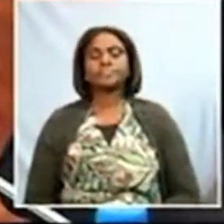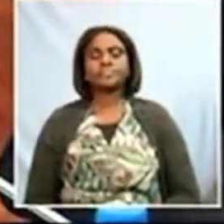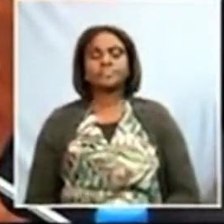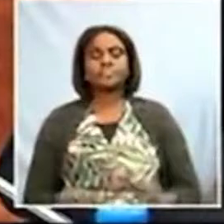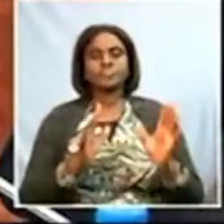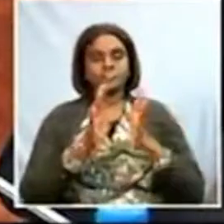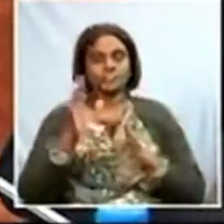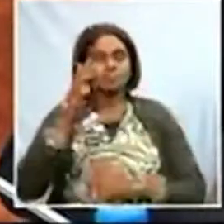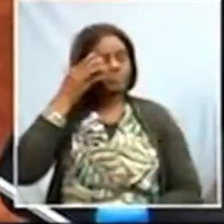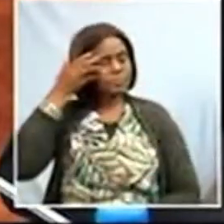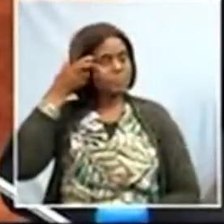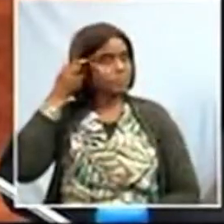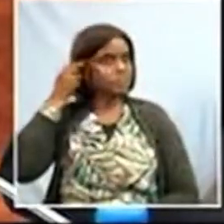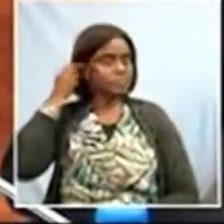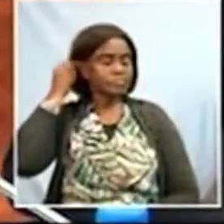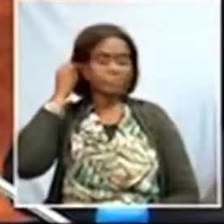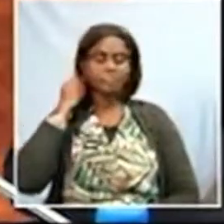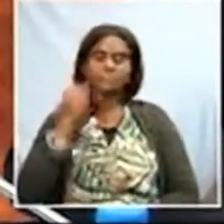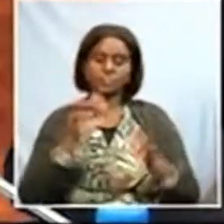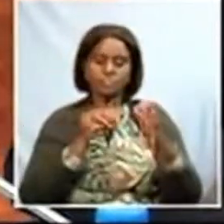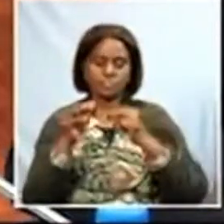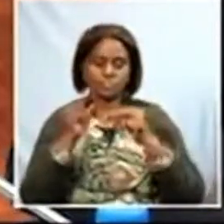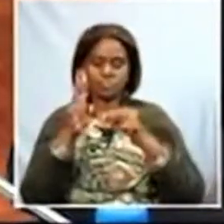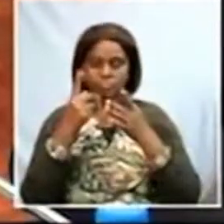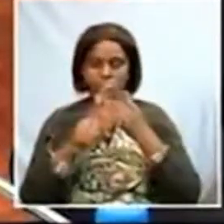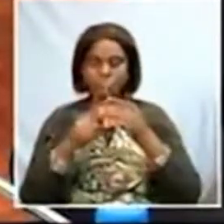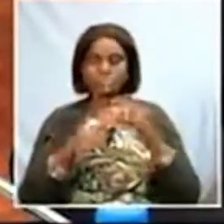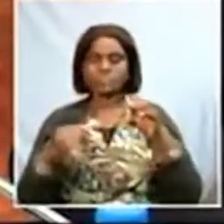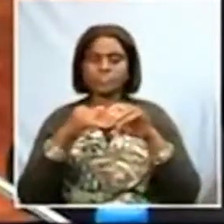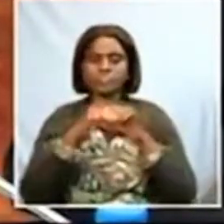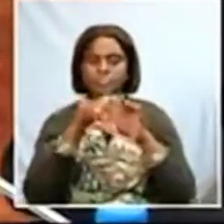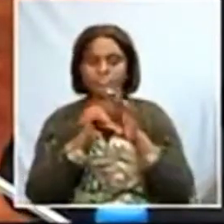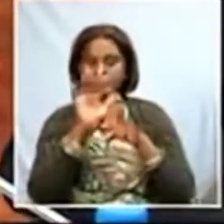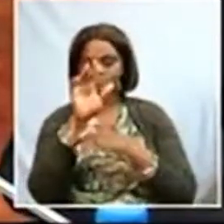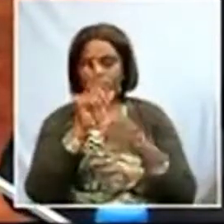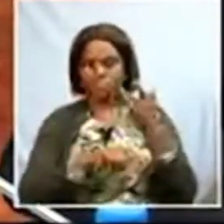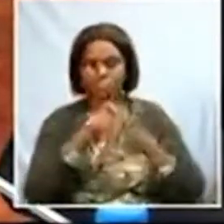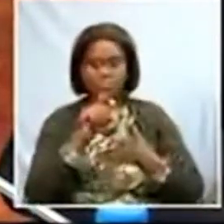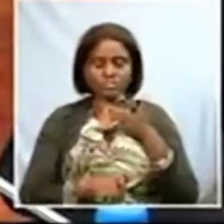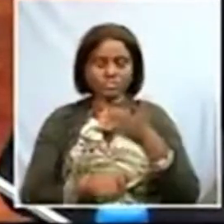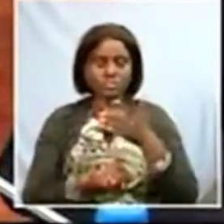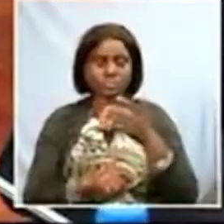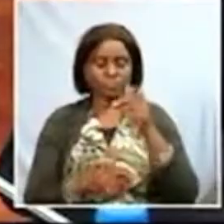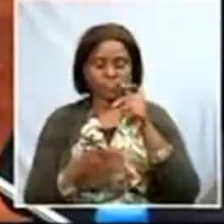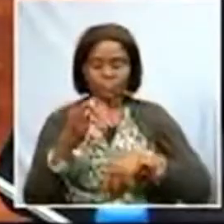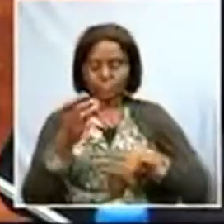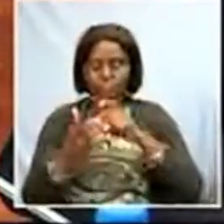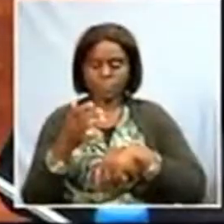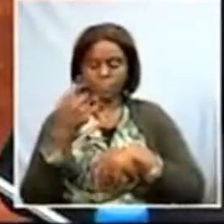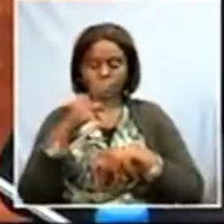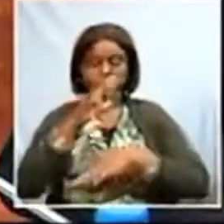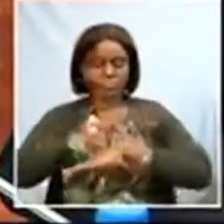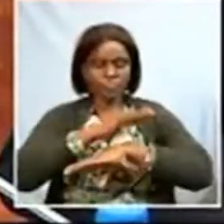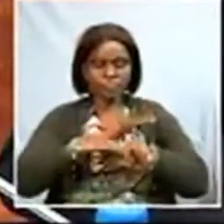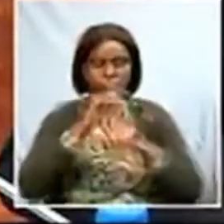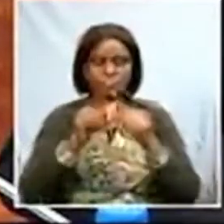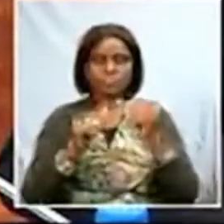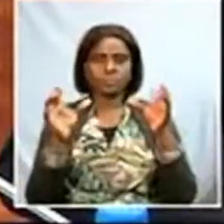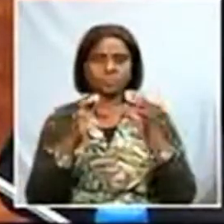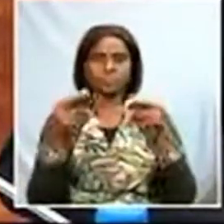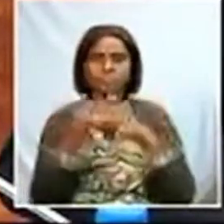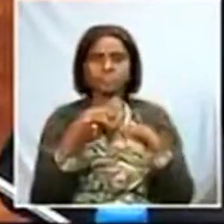Remedial measures. Management will endeavor to include the cost of desks for each classroom